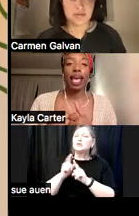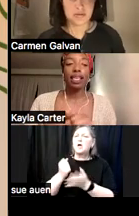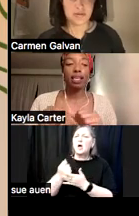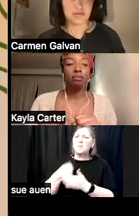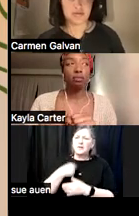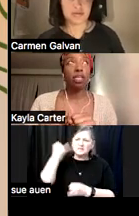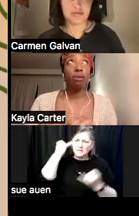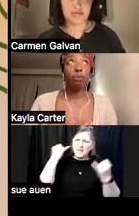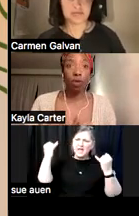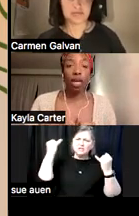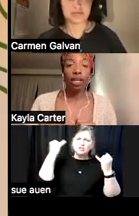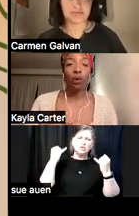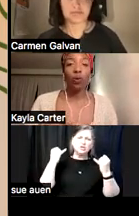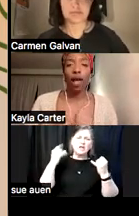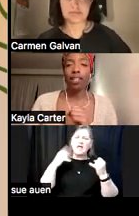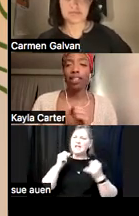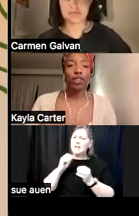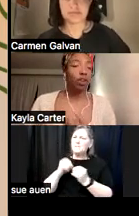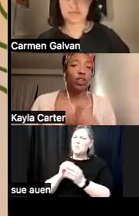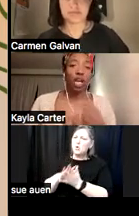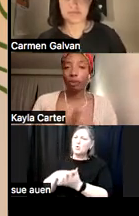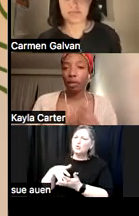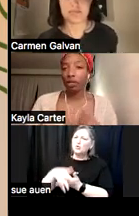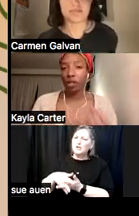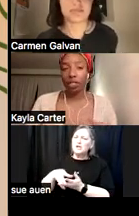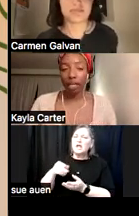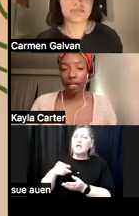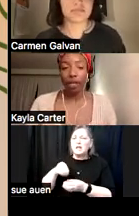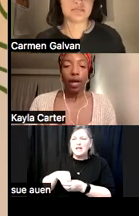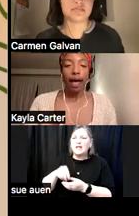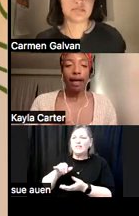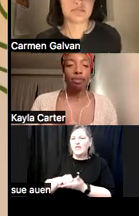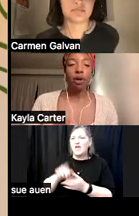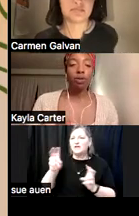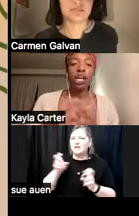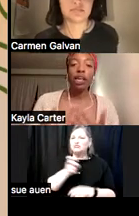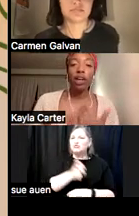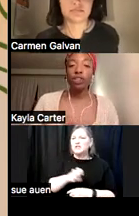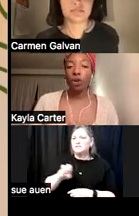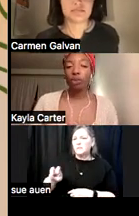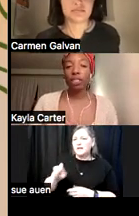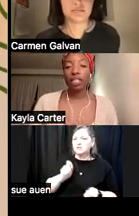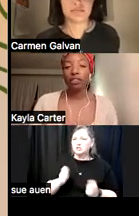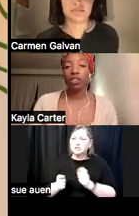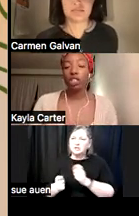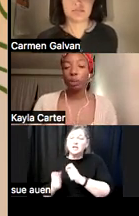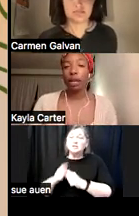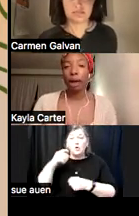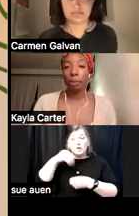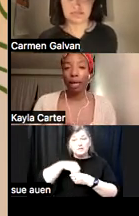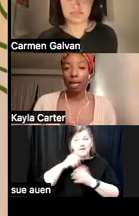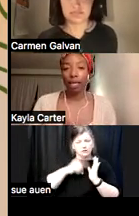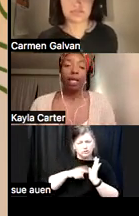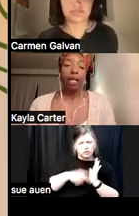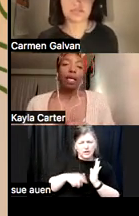and like get rooted in what that sort of transformation looks like. So checking our internal beliefs and judgment